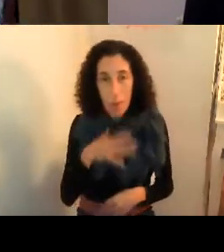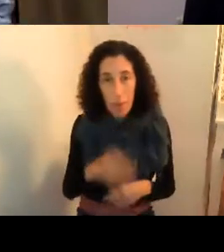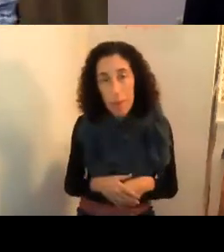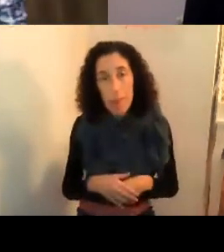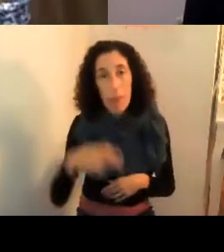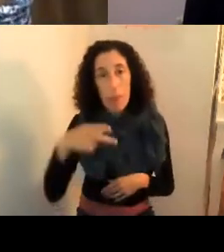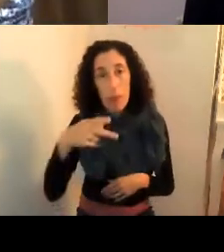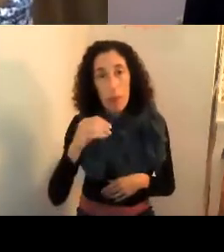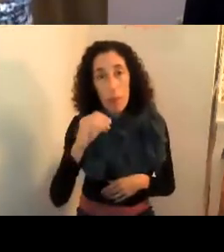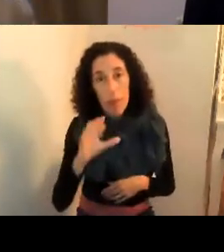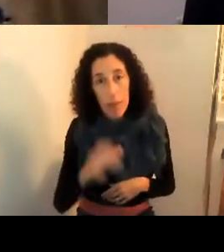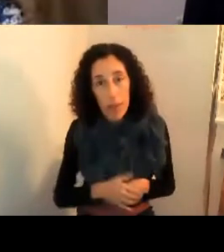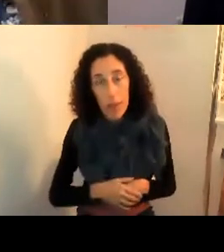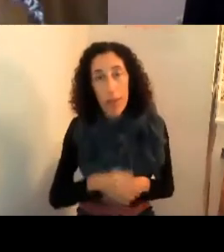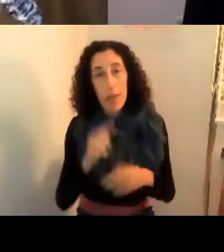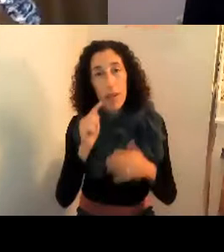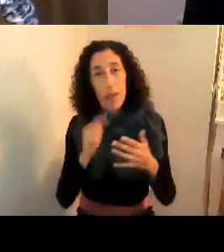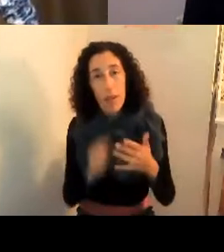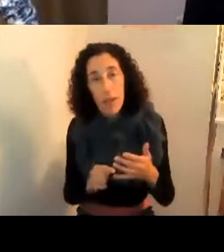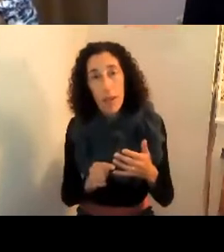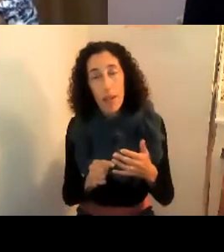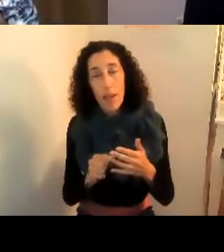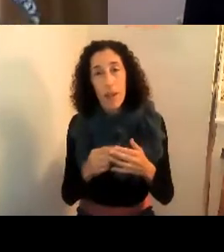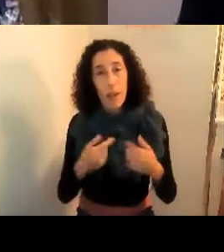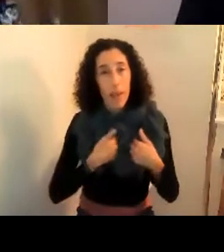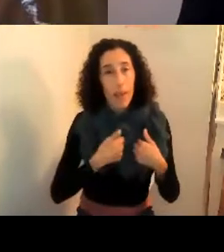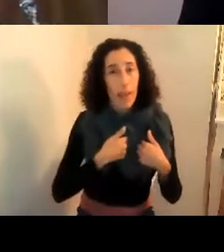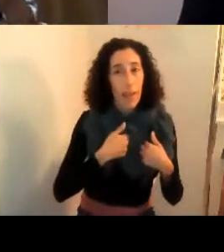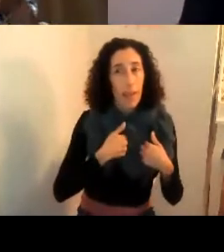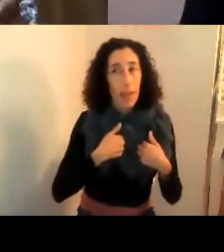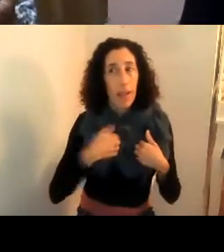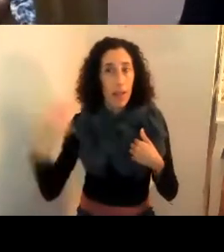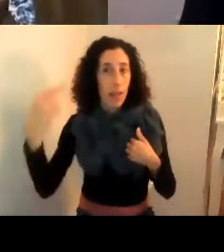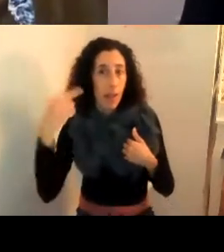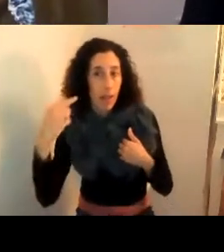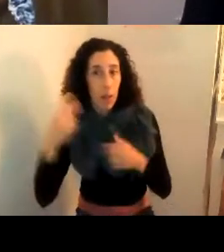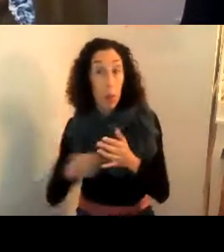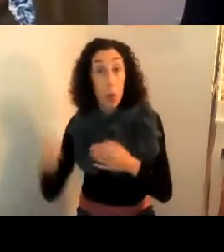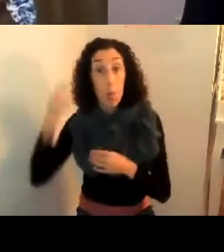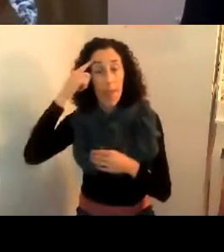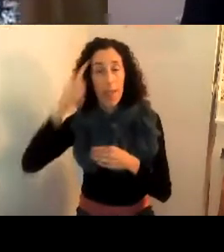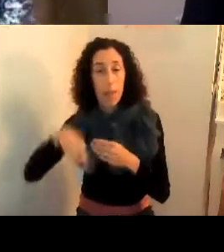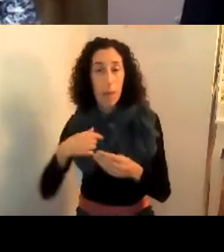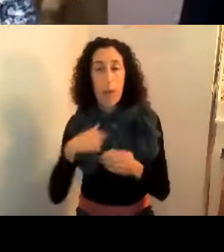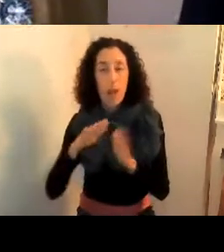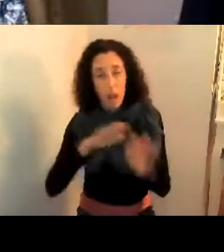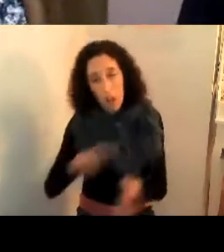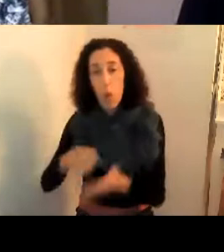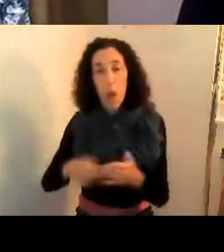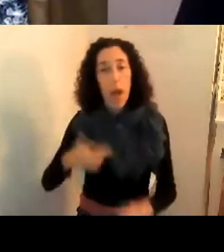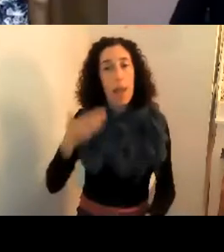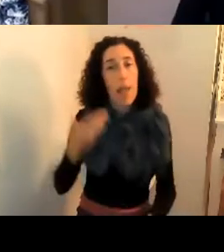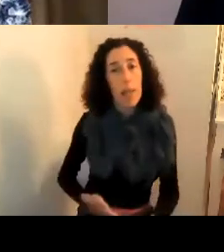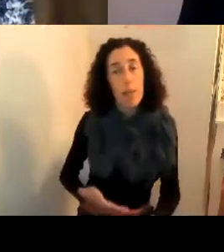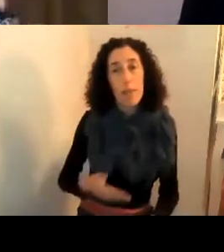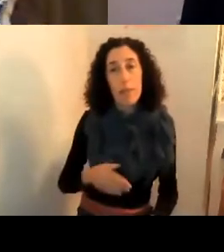it's hard in spaces where you're constantly erased, and it's hard in spaces that were created for